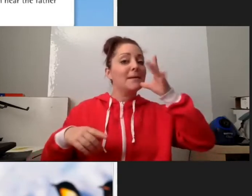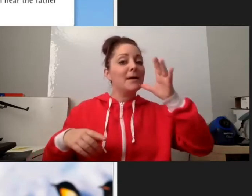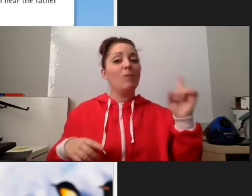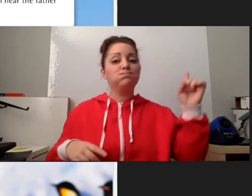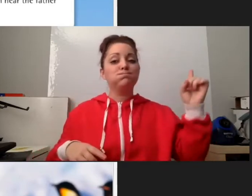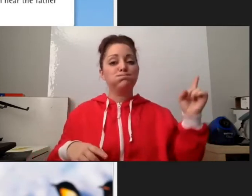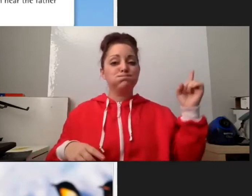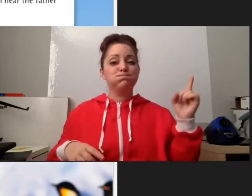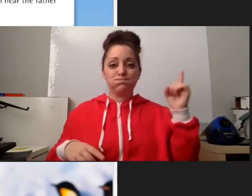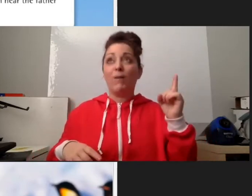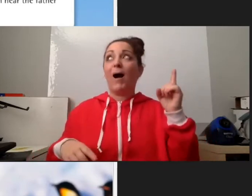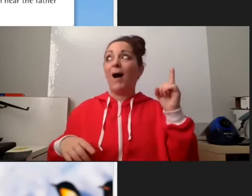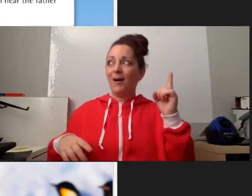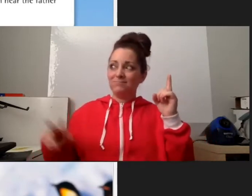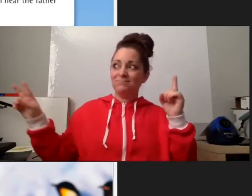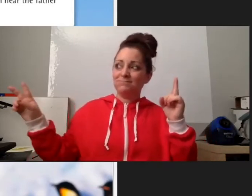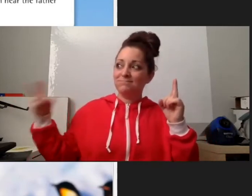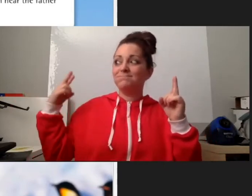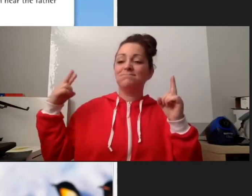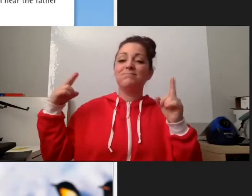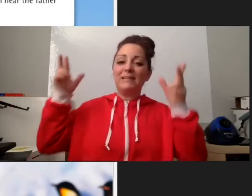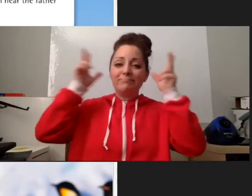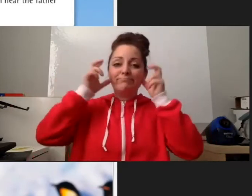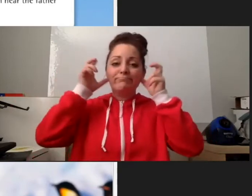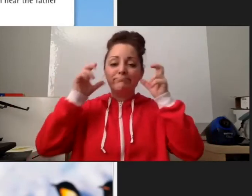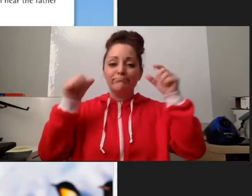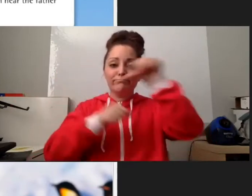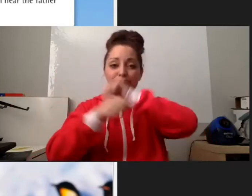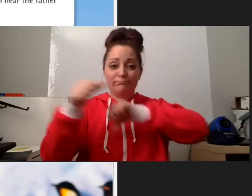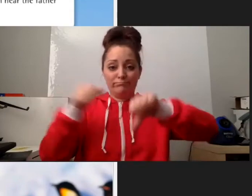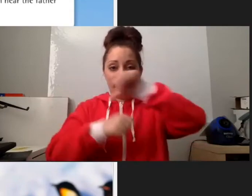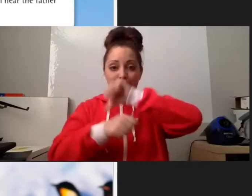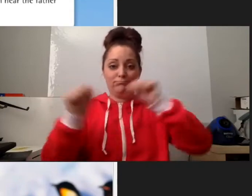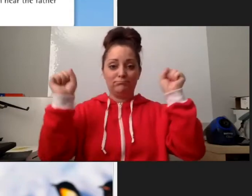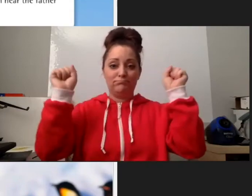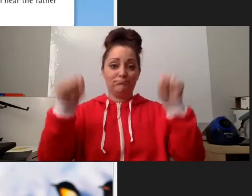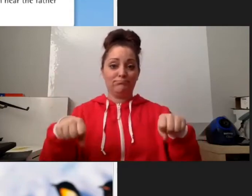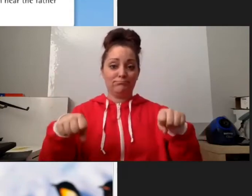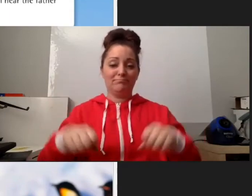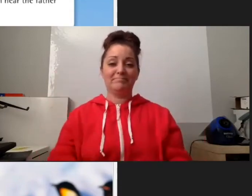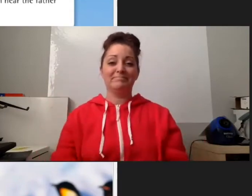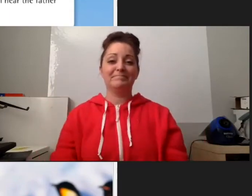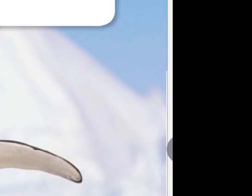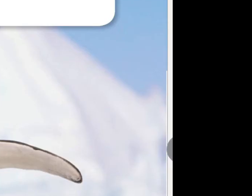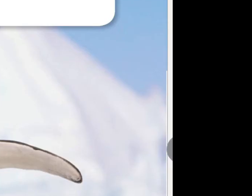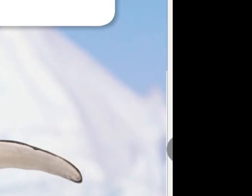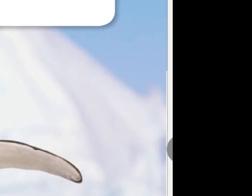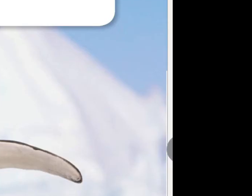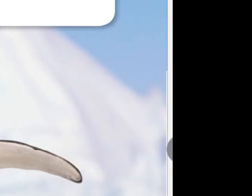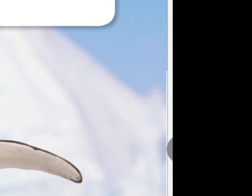2 days pass before the mother can hear the father penguin's call.